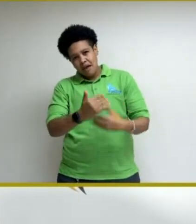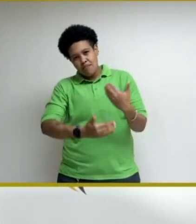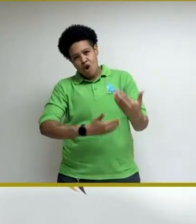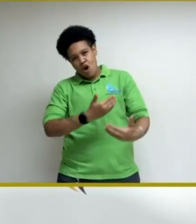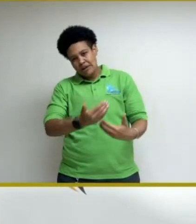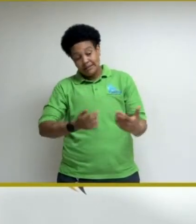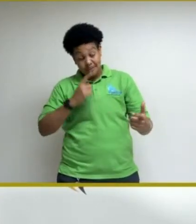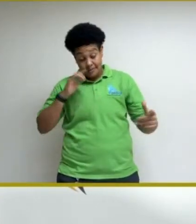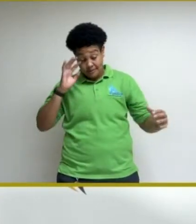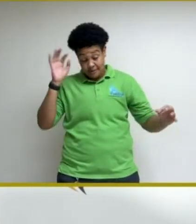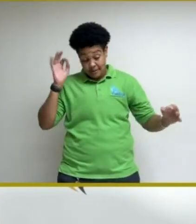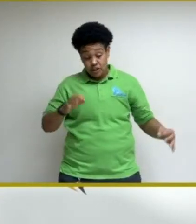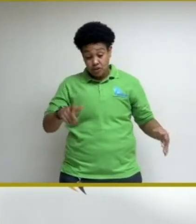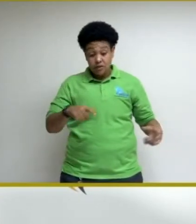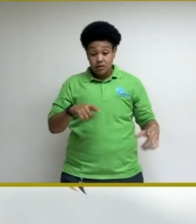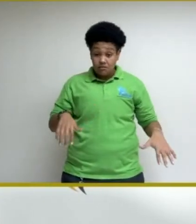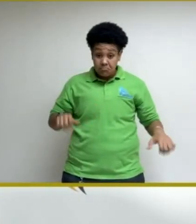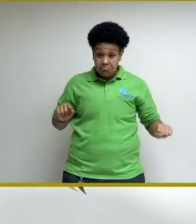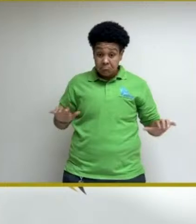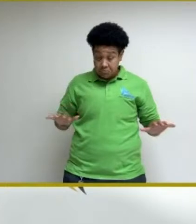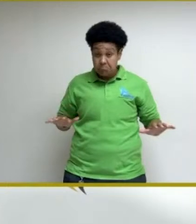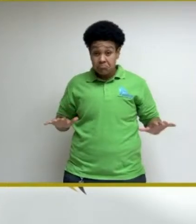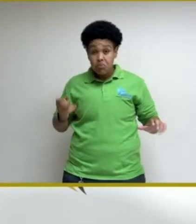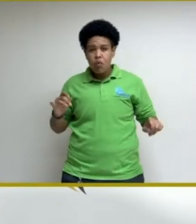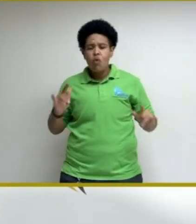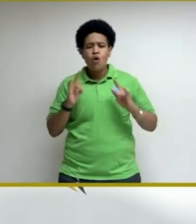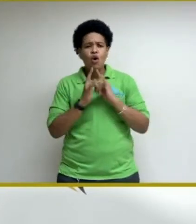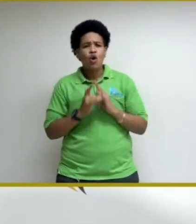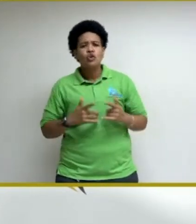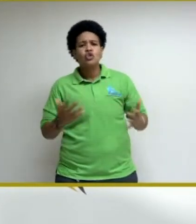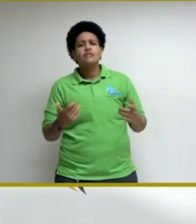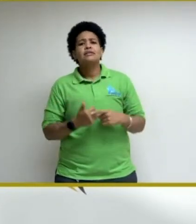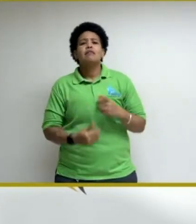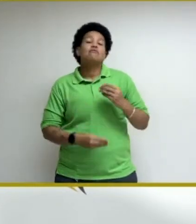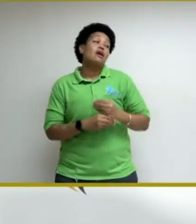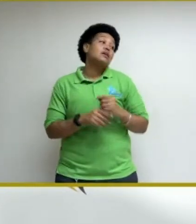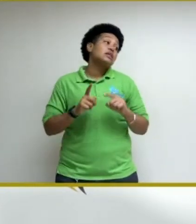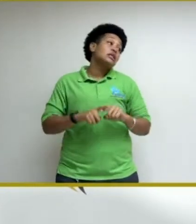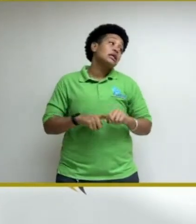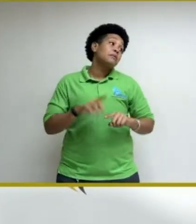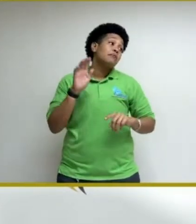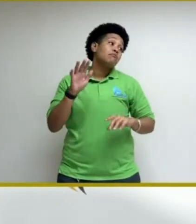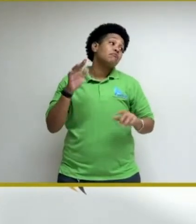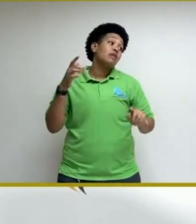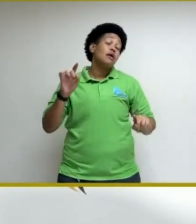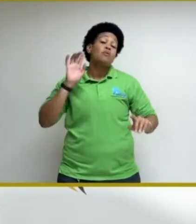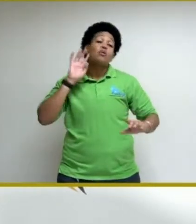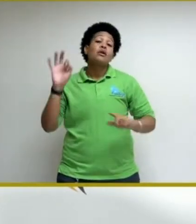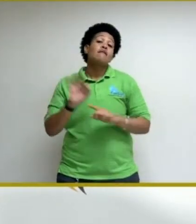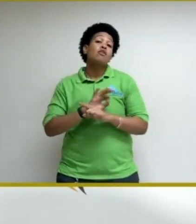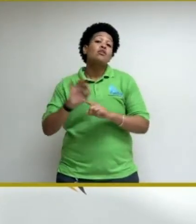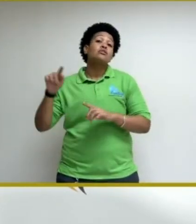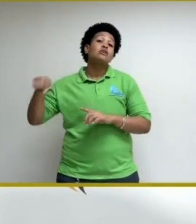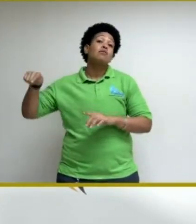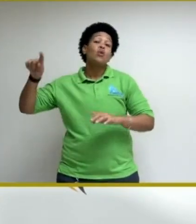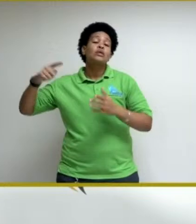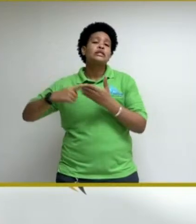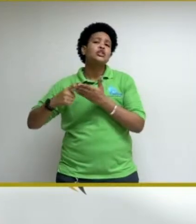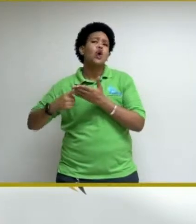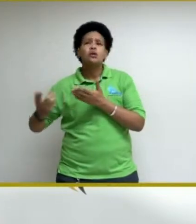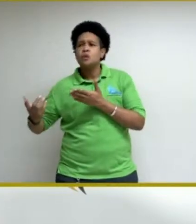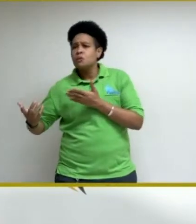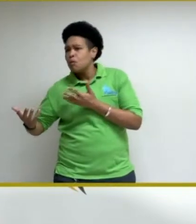if decisions are made or adjusted, as the case may be, it will be a function of those discussions.